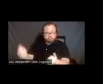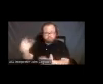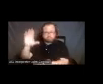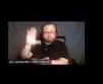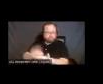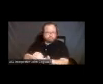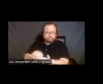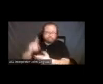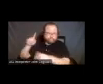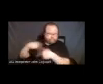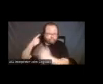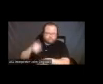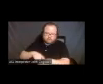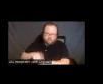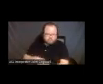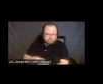time.